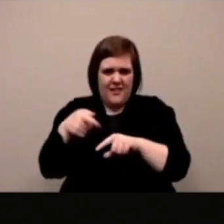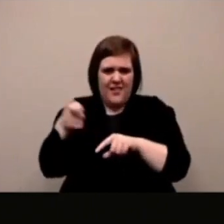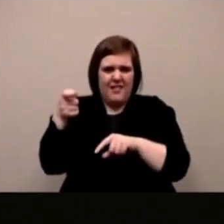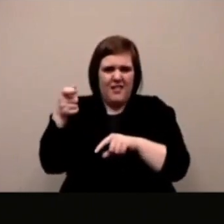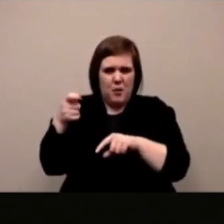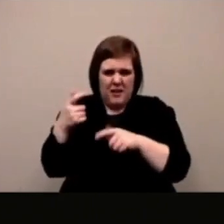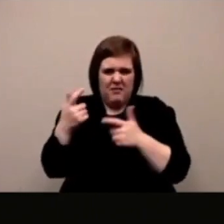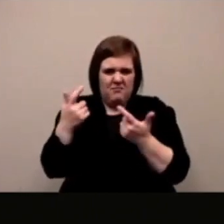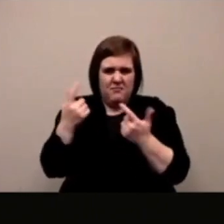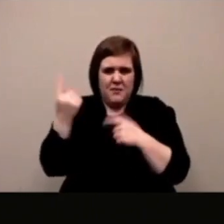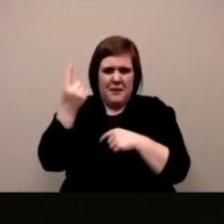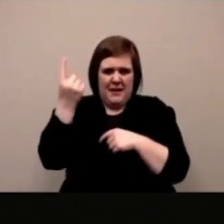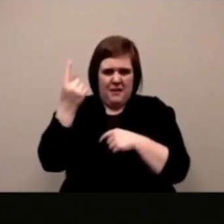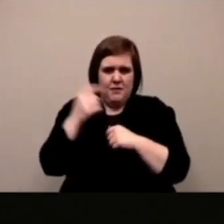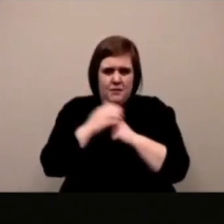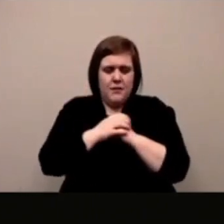join.